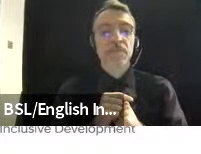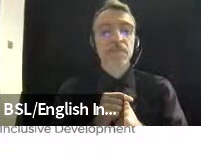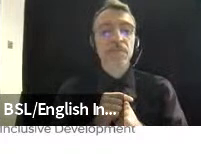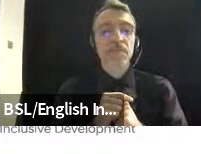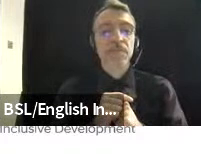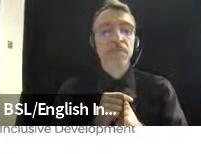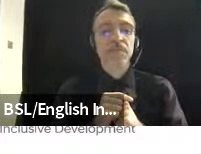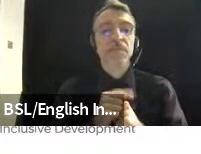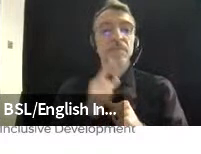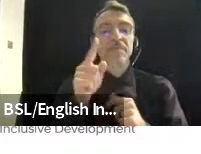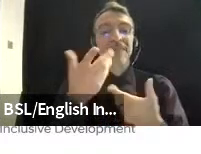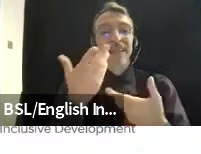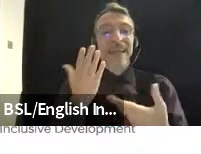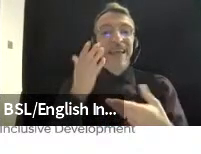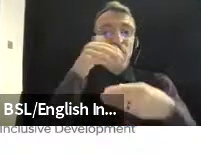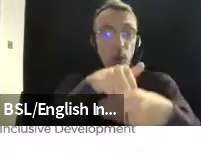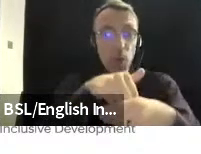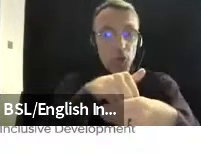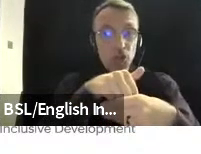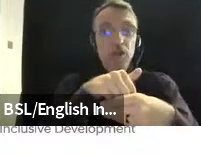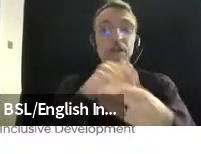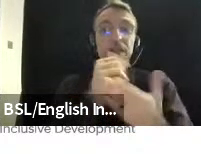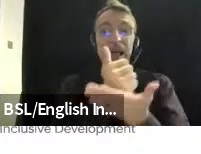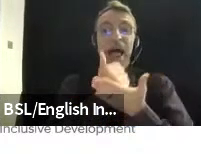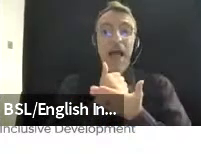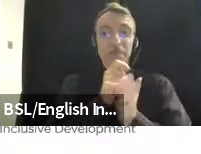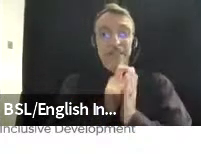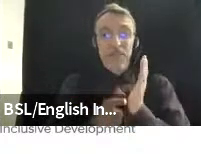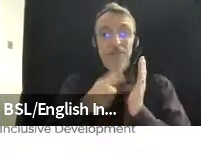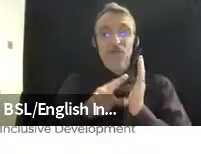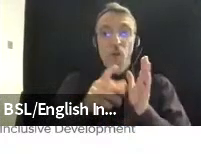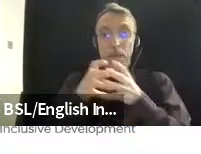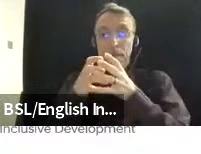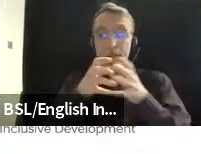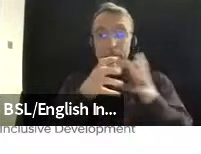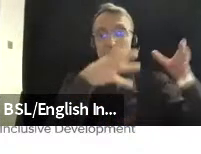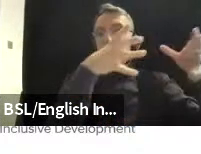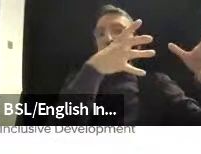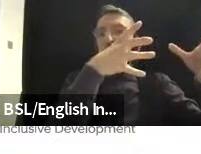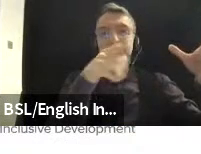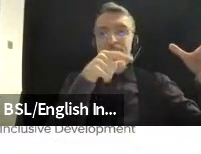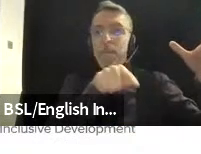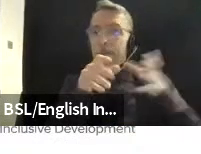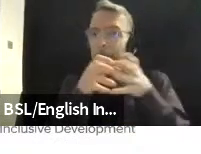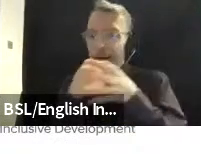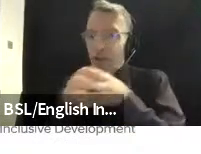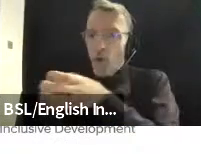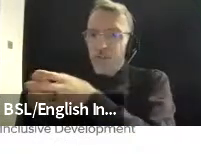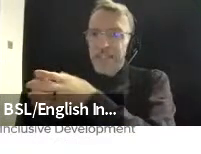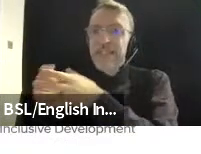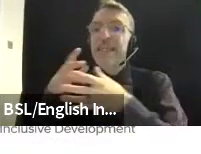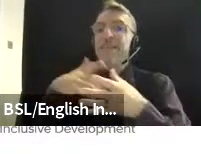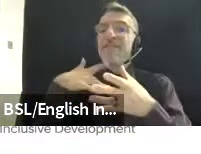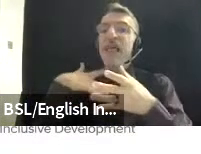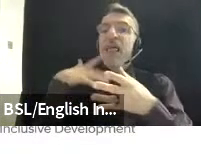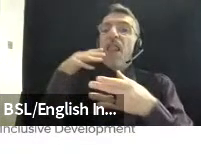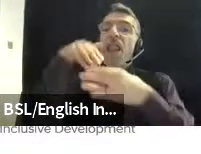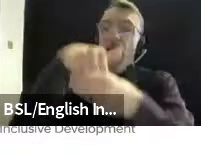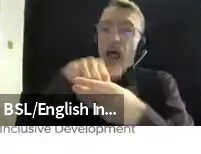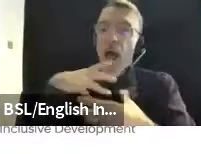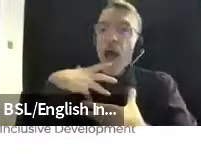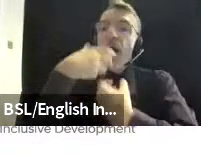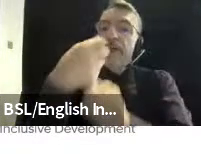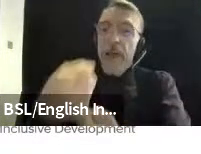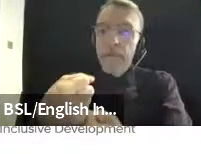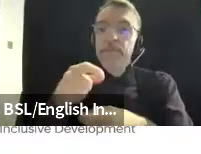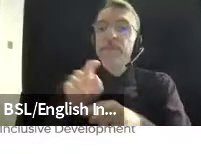And such inclusion helped people with disabilities from minority religious groups feel accepted and increase their confidence. It helped to